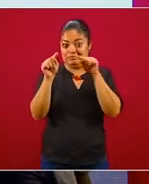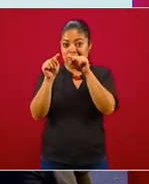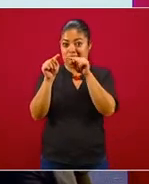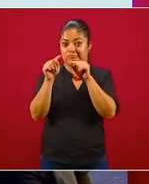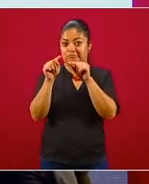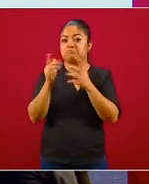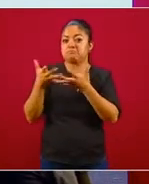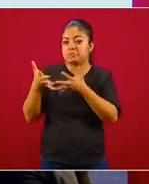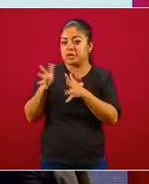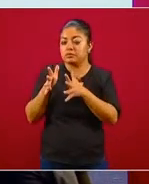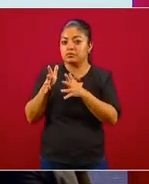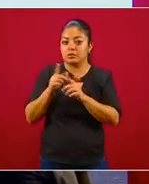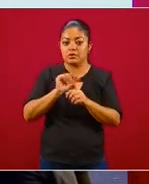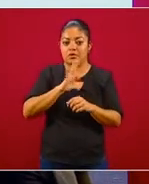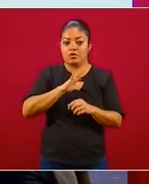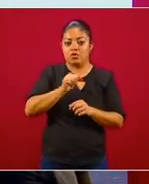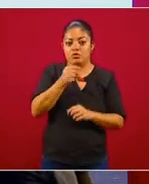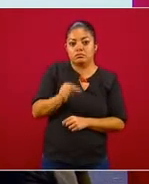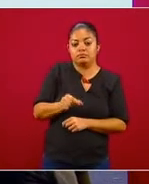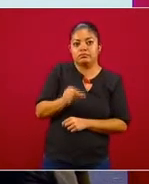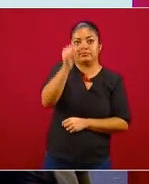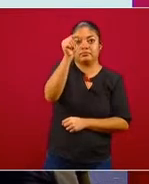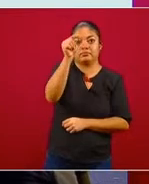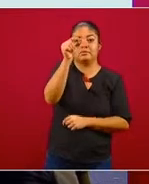So here we can see how there is